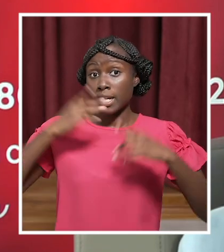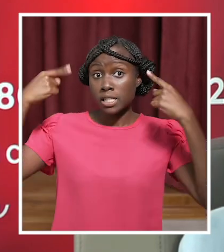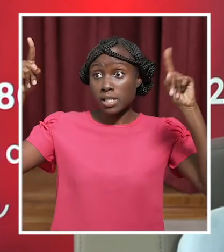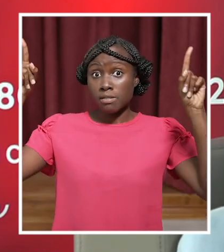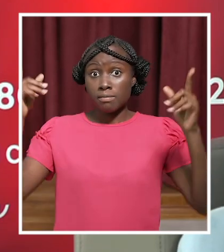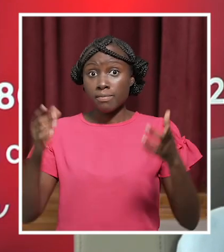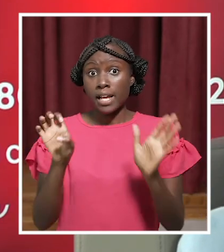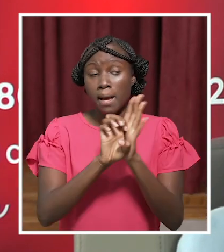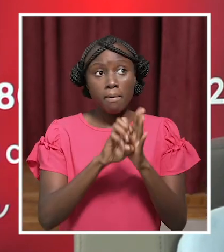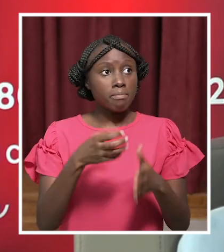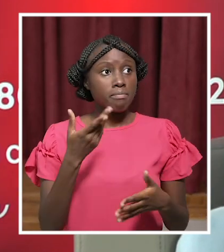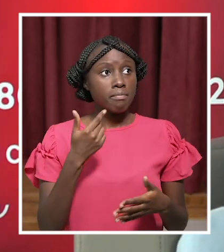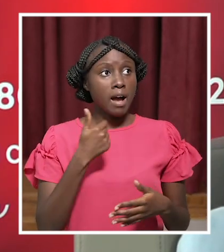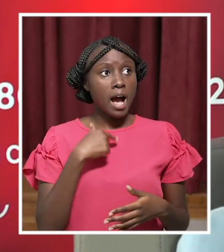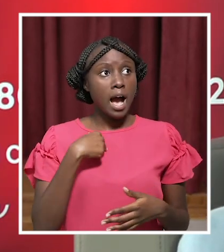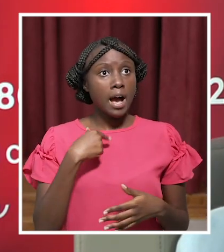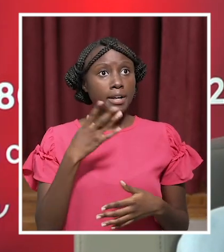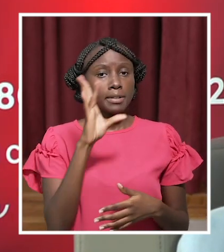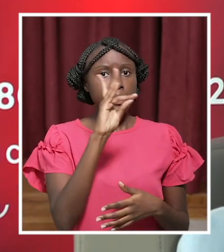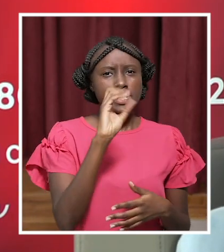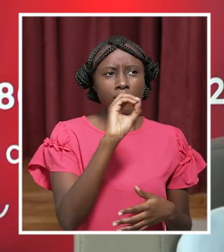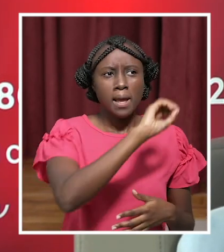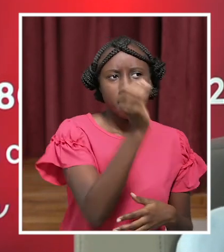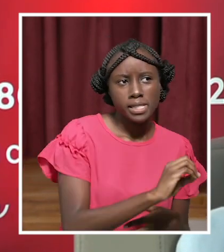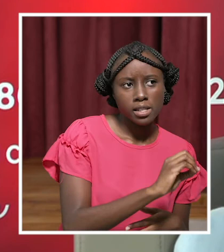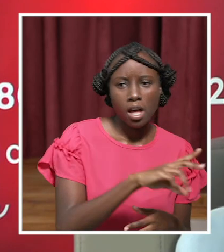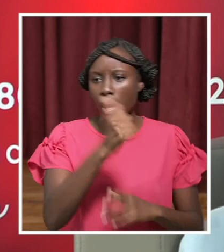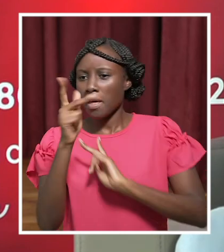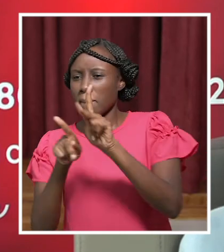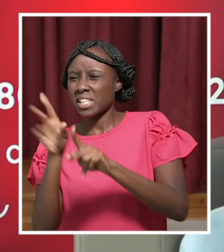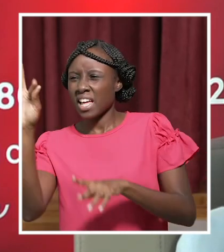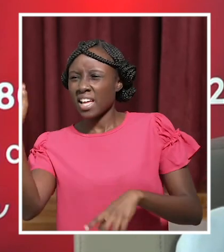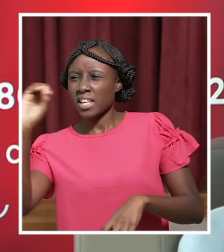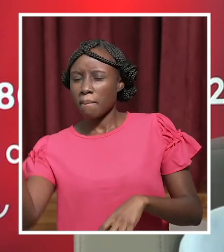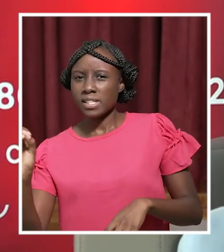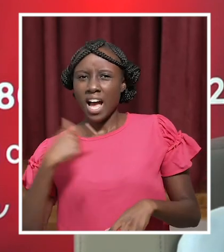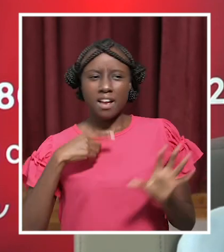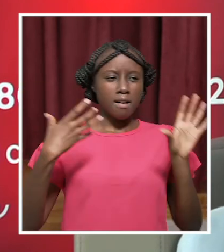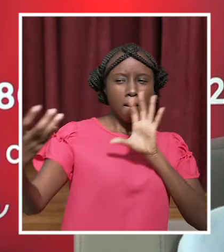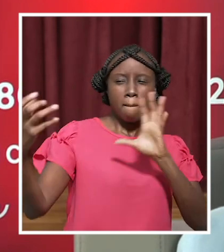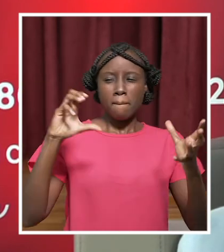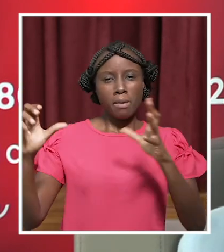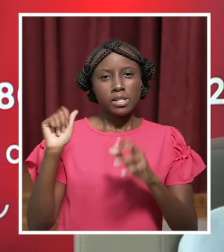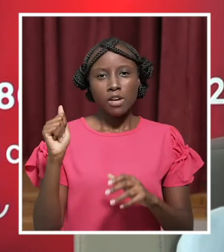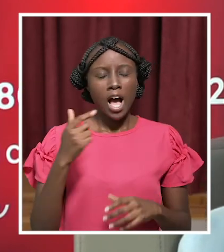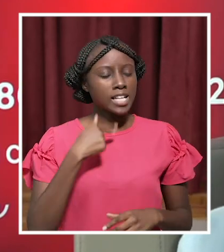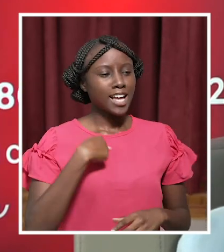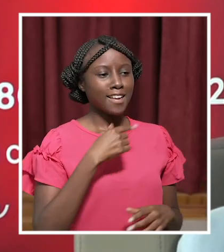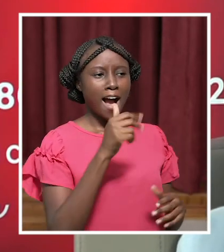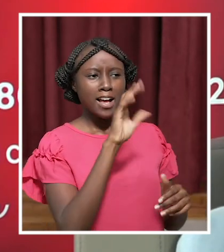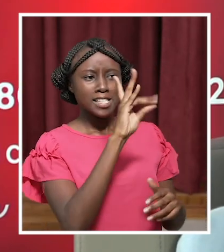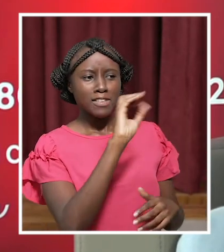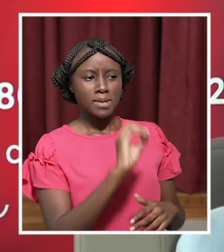get 70 in an exam and somebody get 90, I know in the back of my mind is like, I really get 90. Right. Okay. You know, okay. I was being